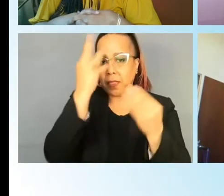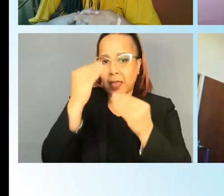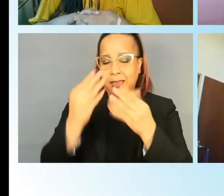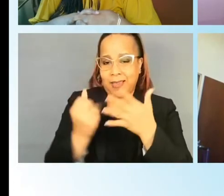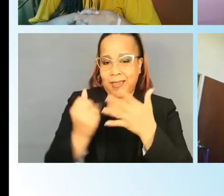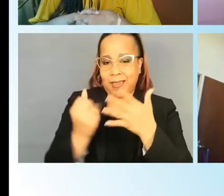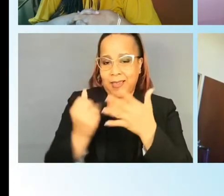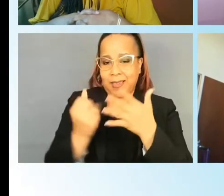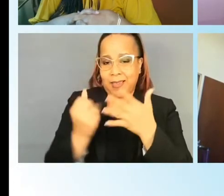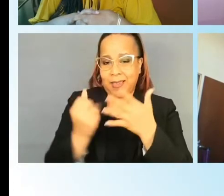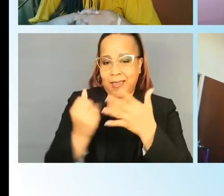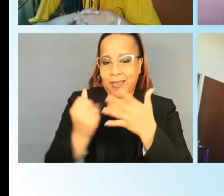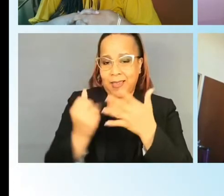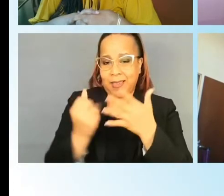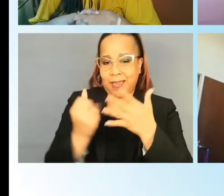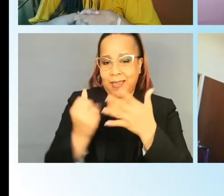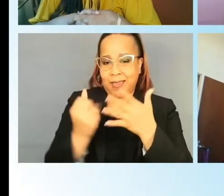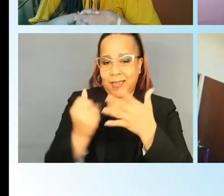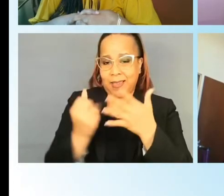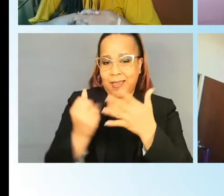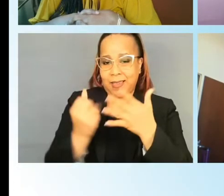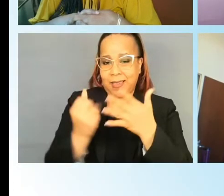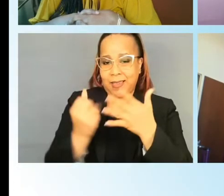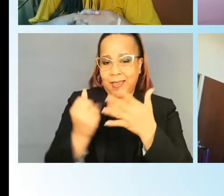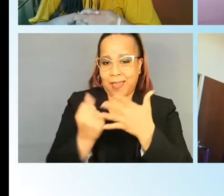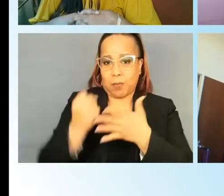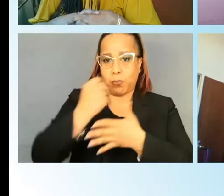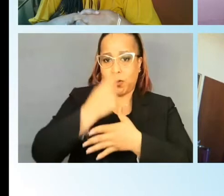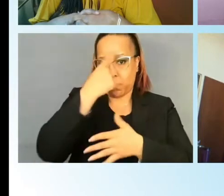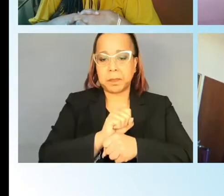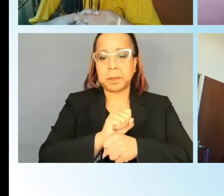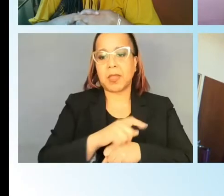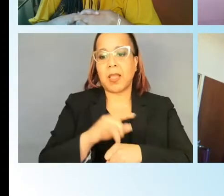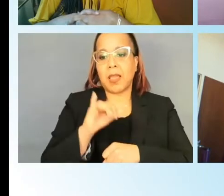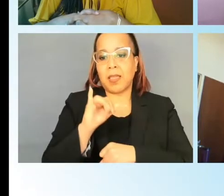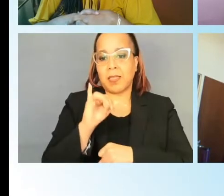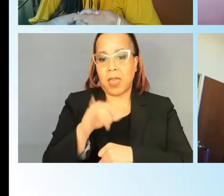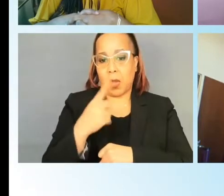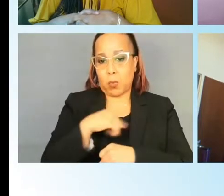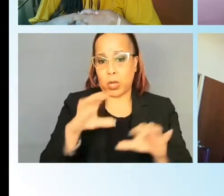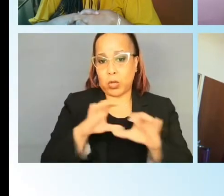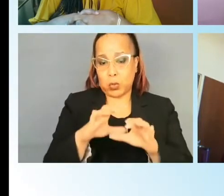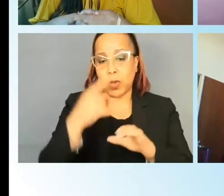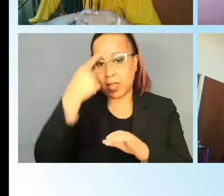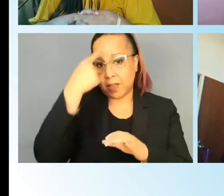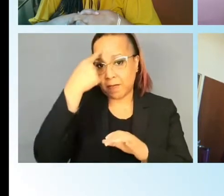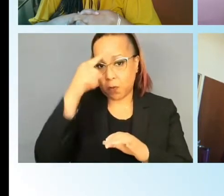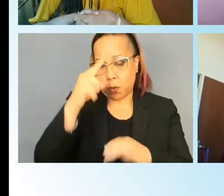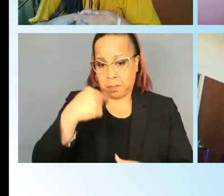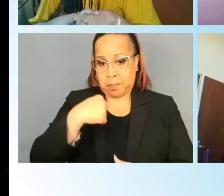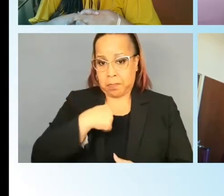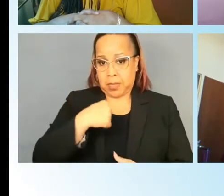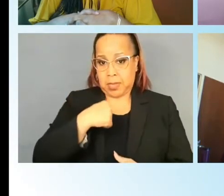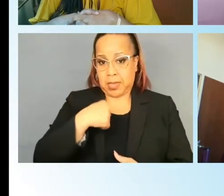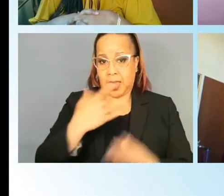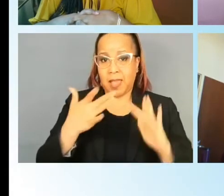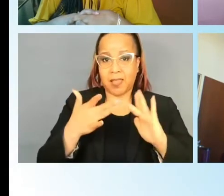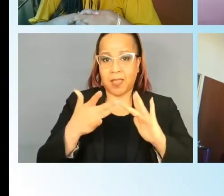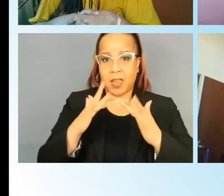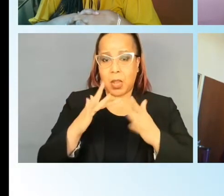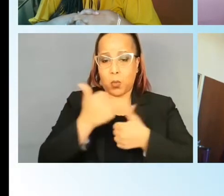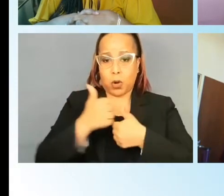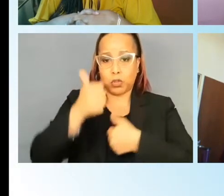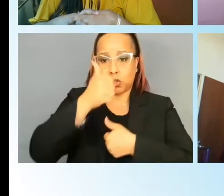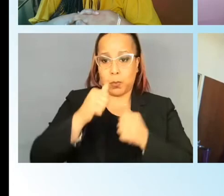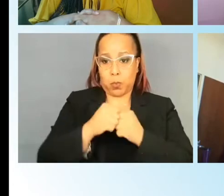work that we do, and for me as the network chief with a group of schools to be